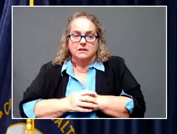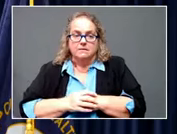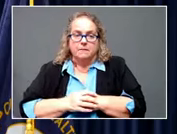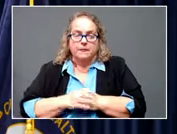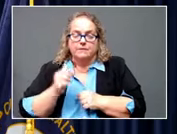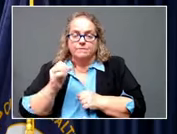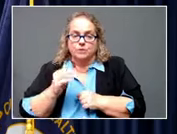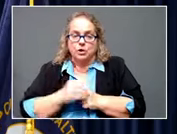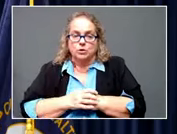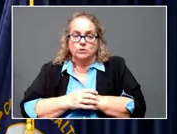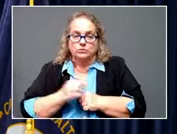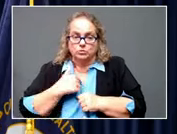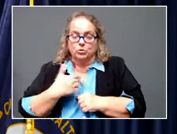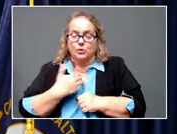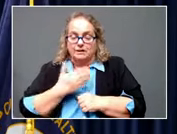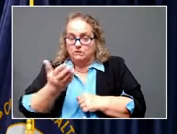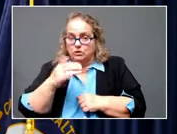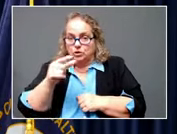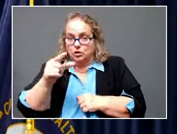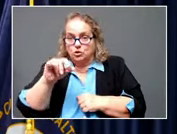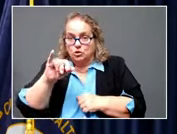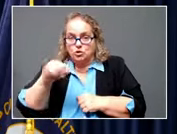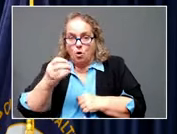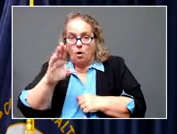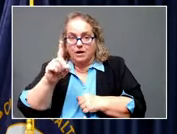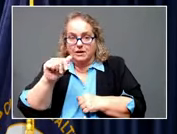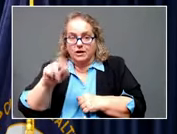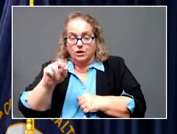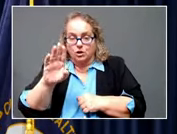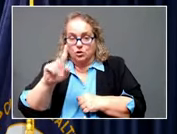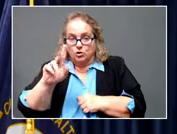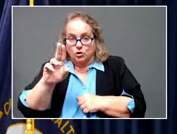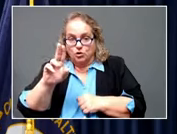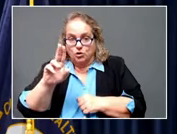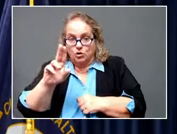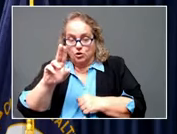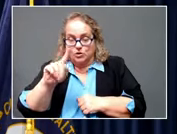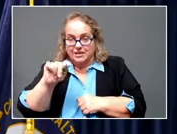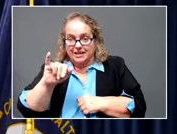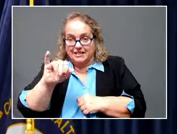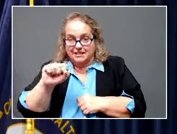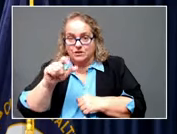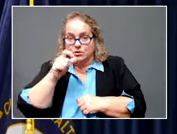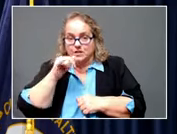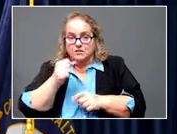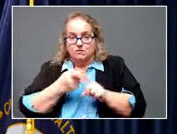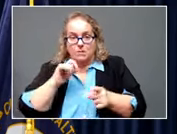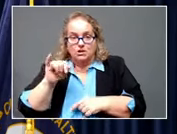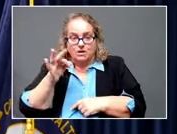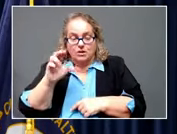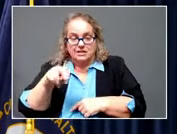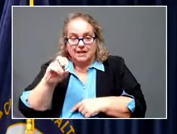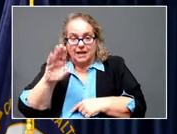We've got Jordan Udis. Yes, who's from Jefferson County, one of our own. We